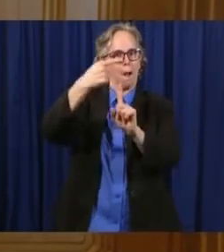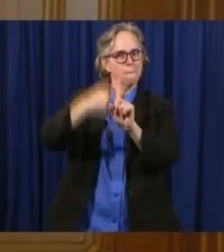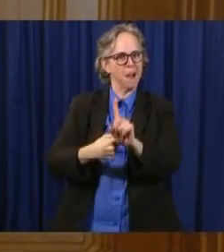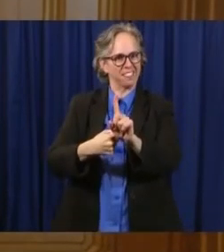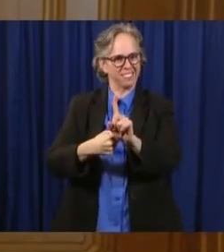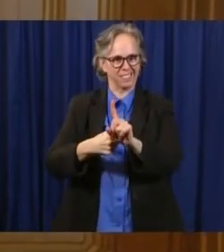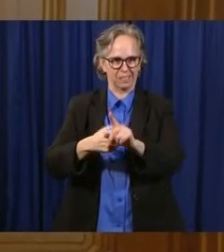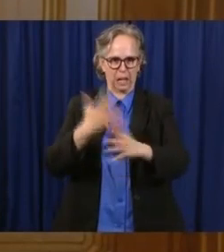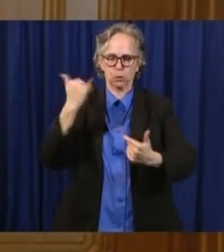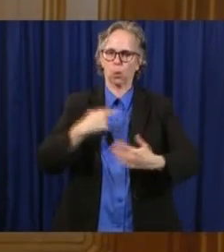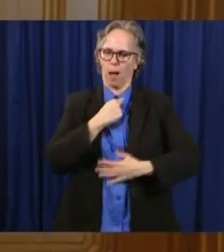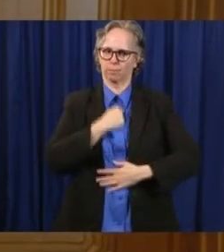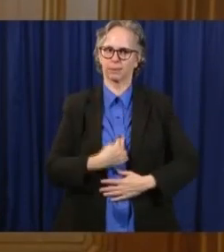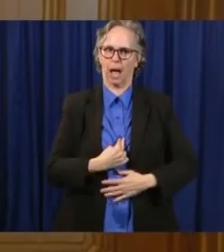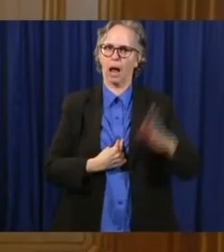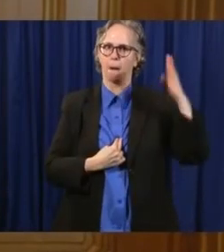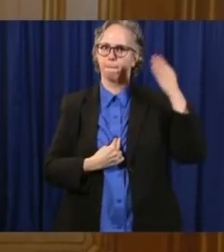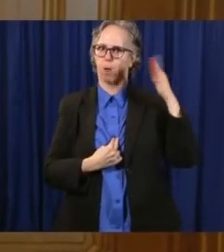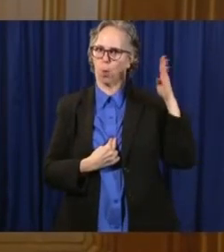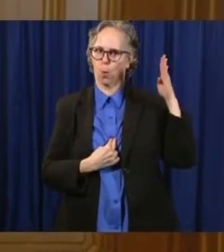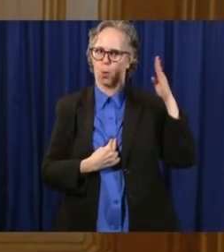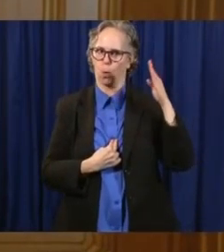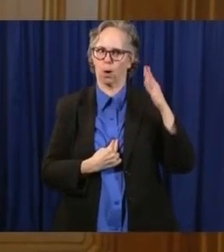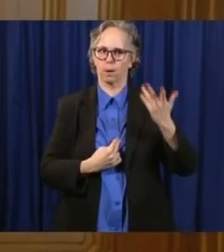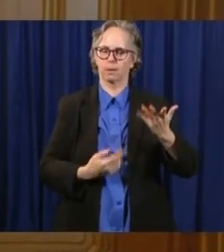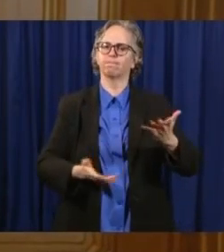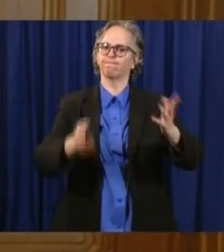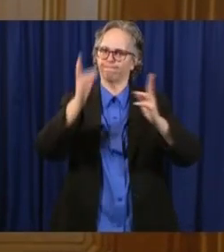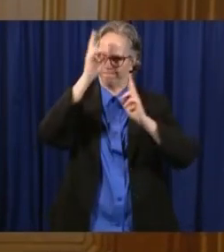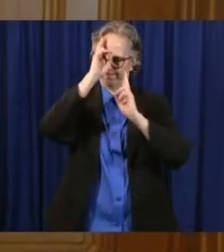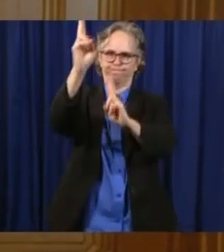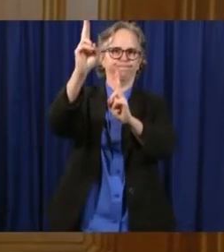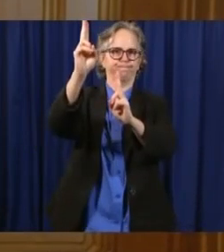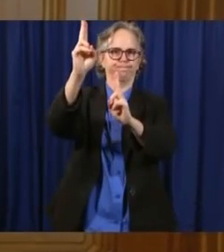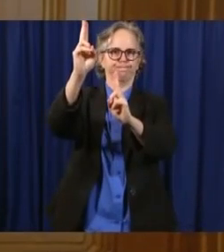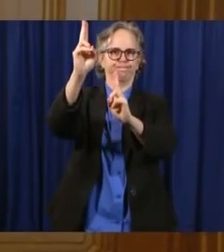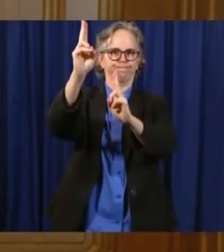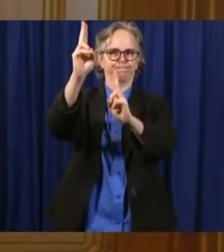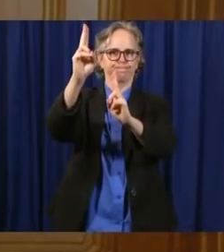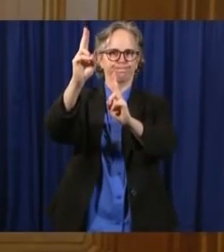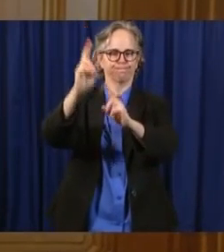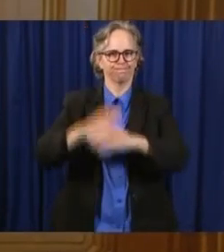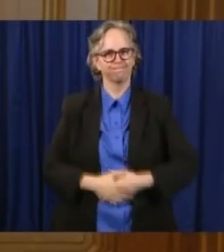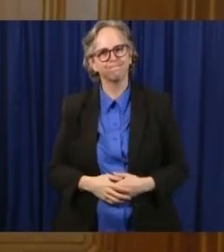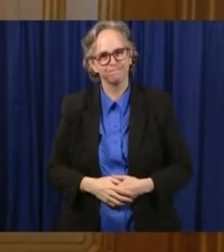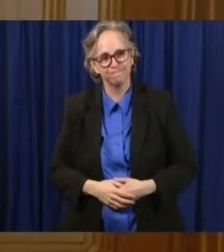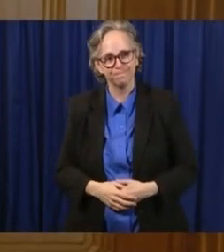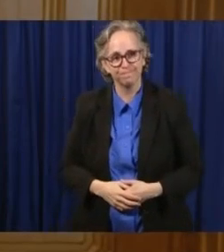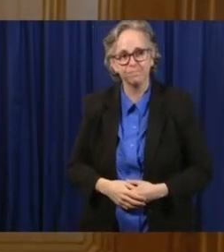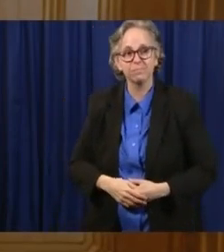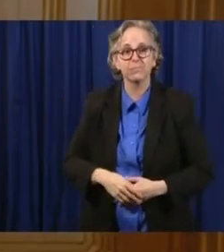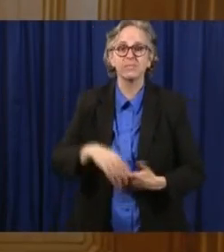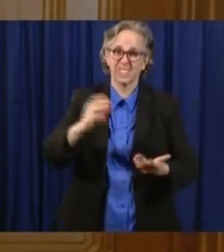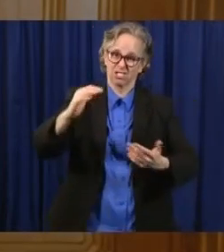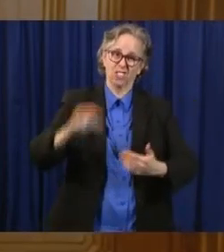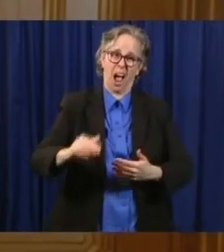tie, in honor of Child Prevention Month. Child Abuse Prevention